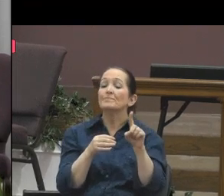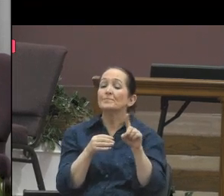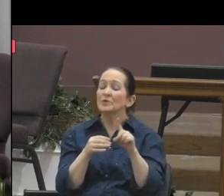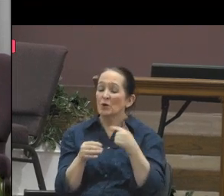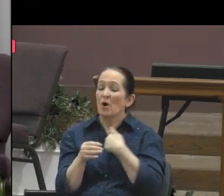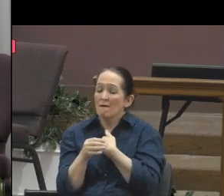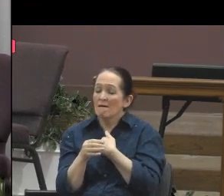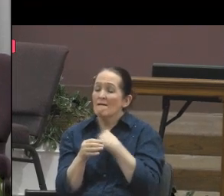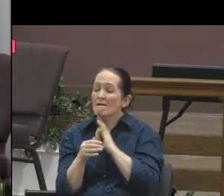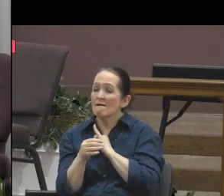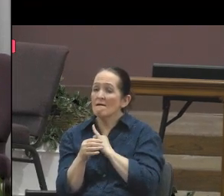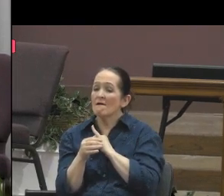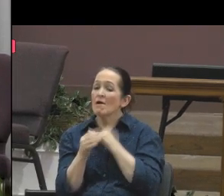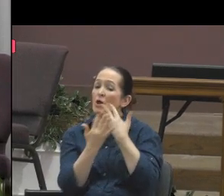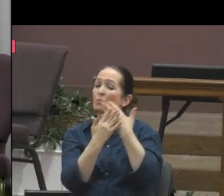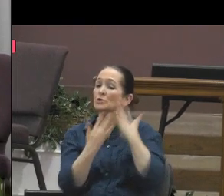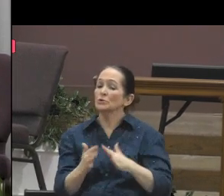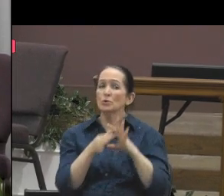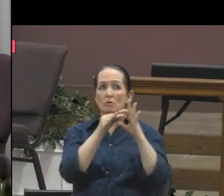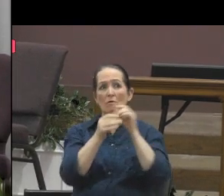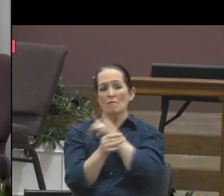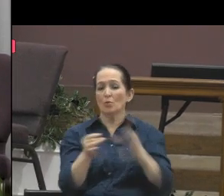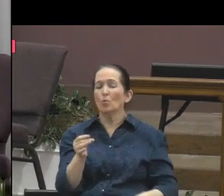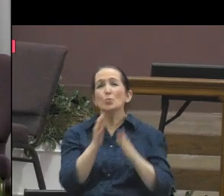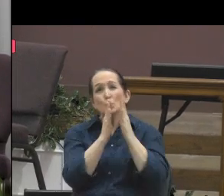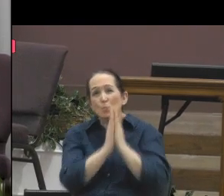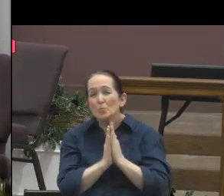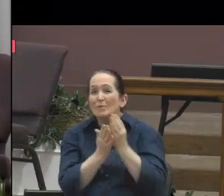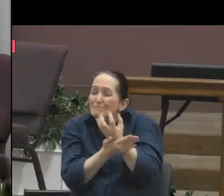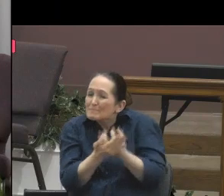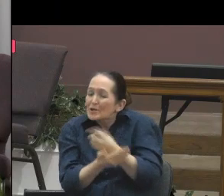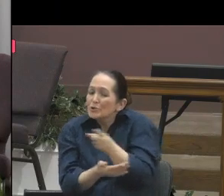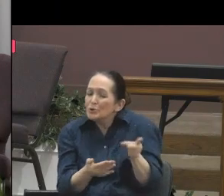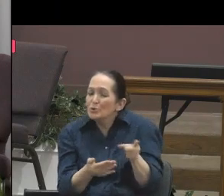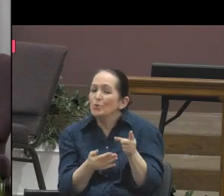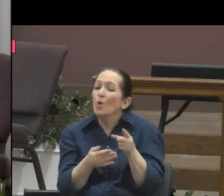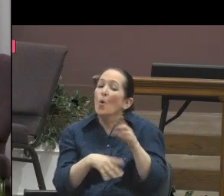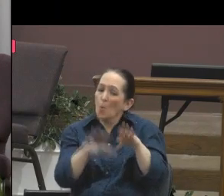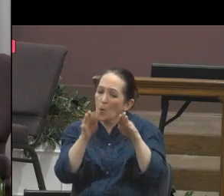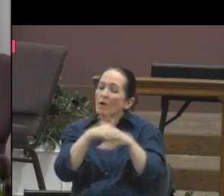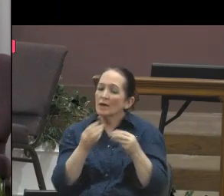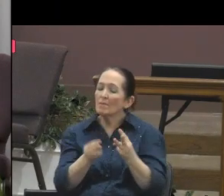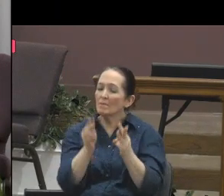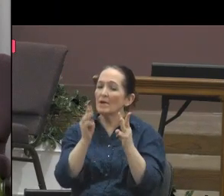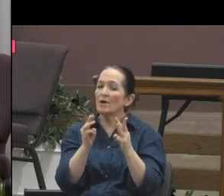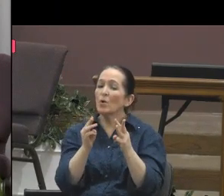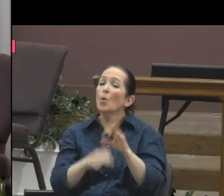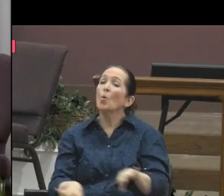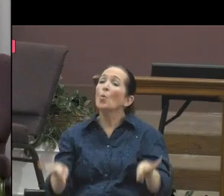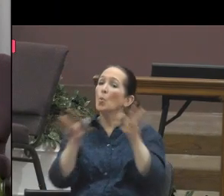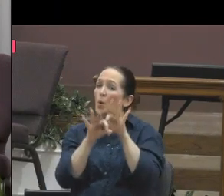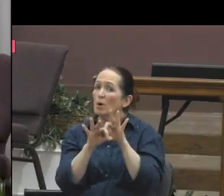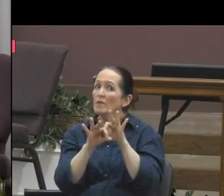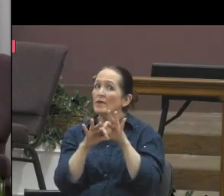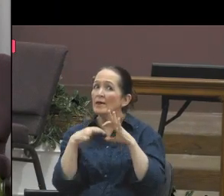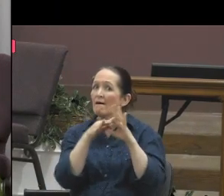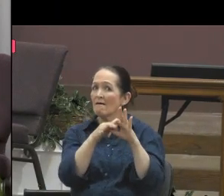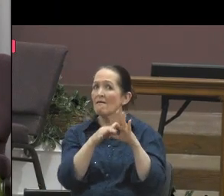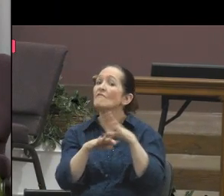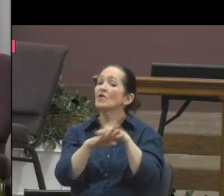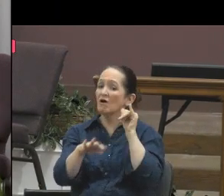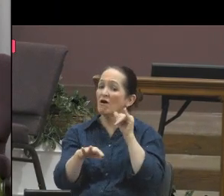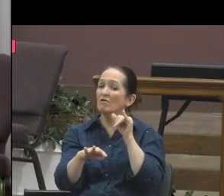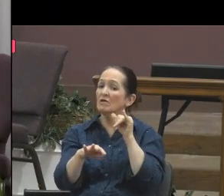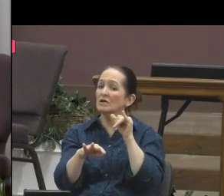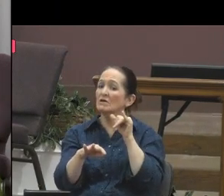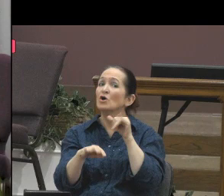Therefore, I, the prisoner of the Lord, implore you to walk in a manner worthy of the calling with which